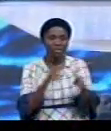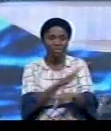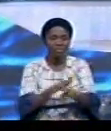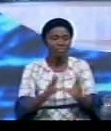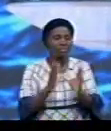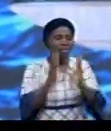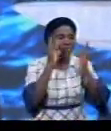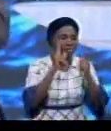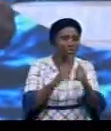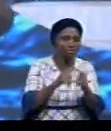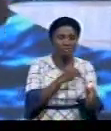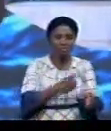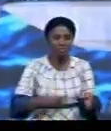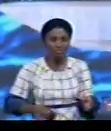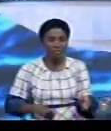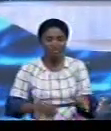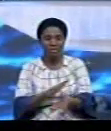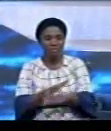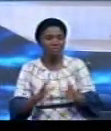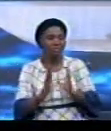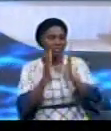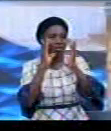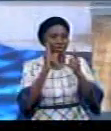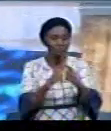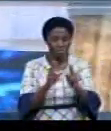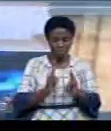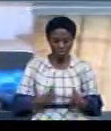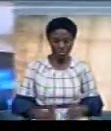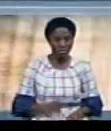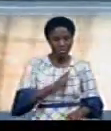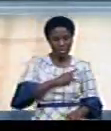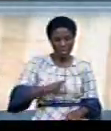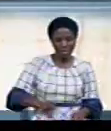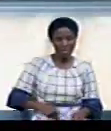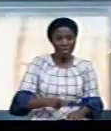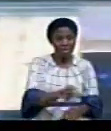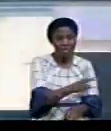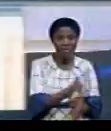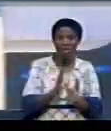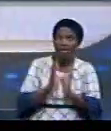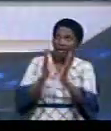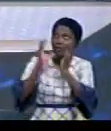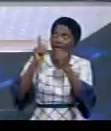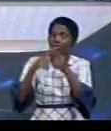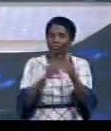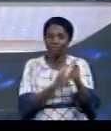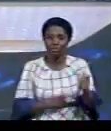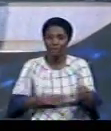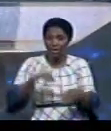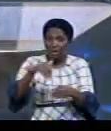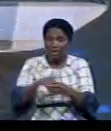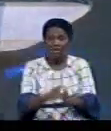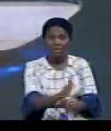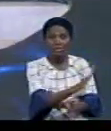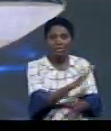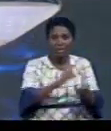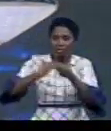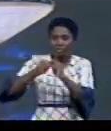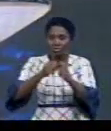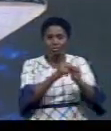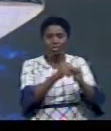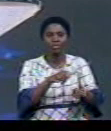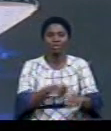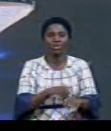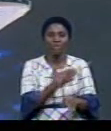a human king, they cry unto the Lord in their trouble. And he